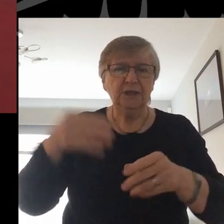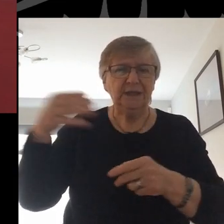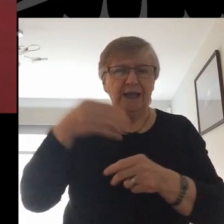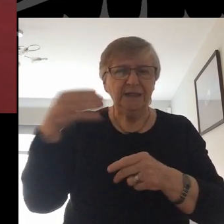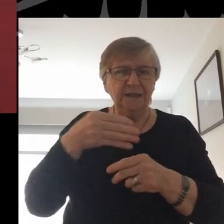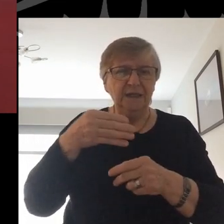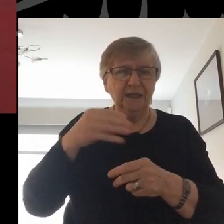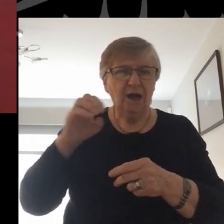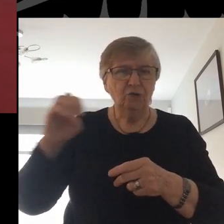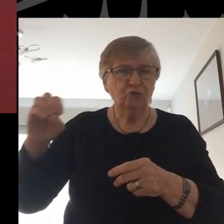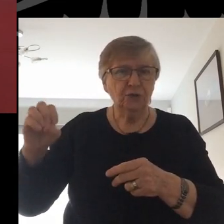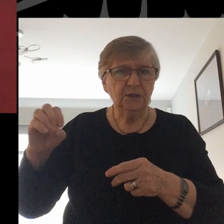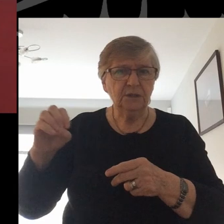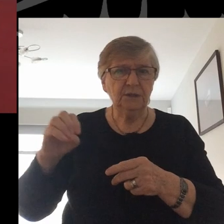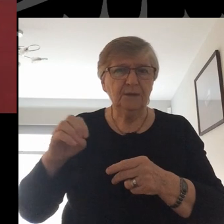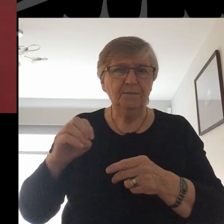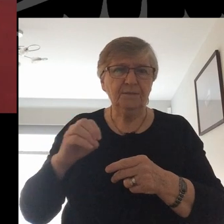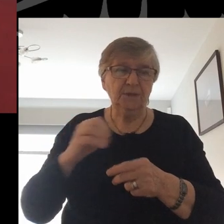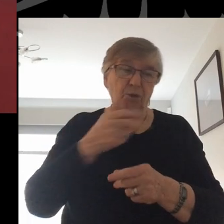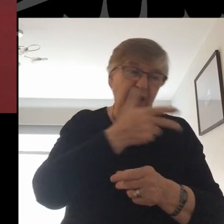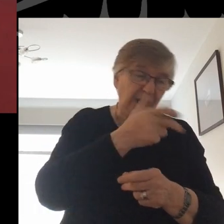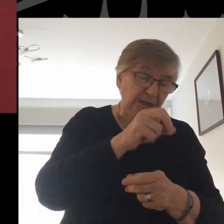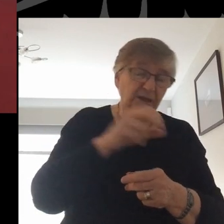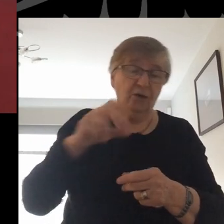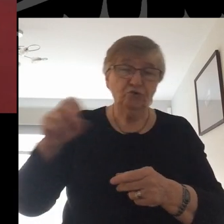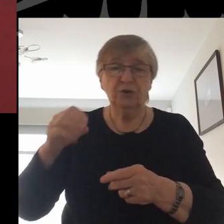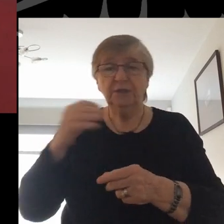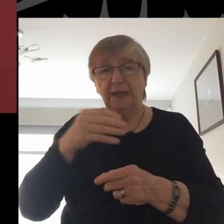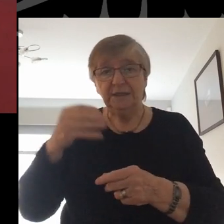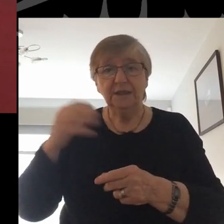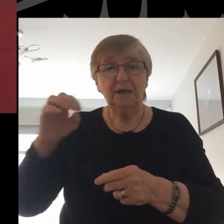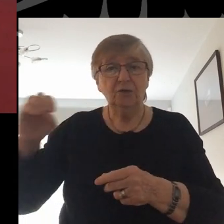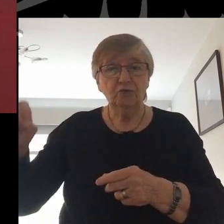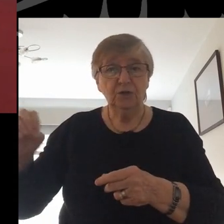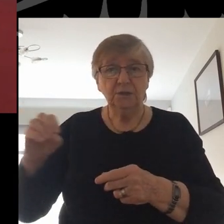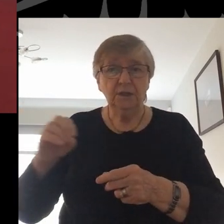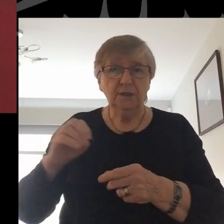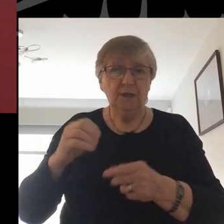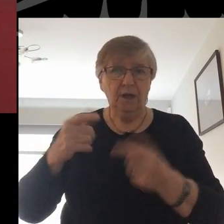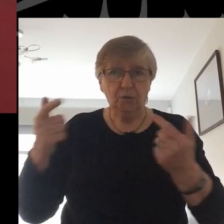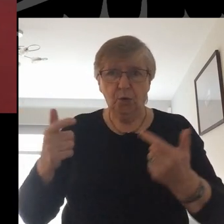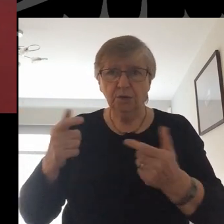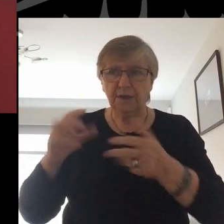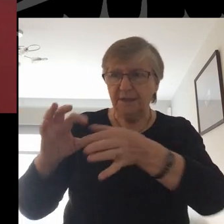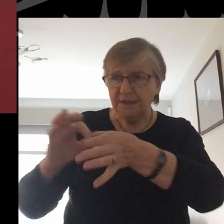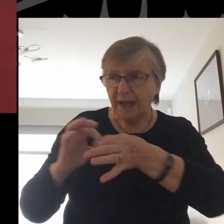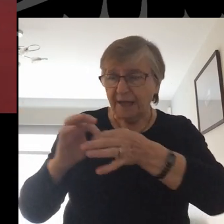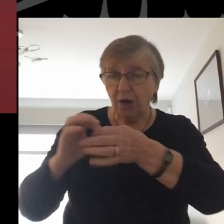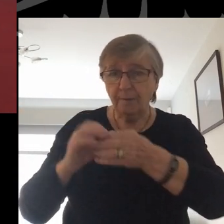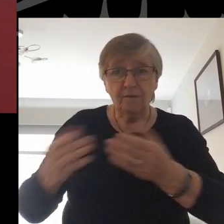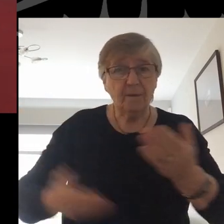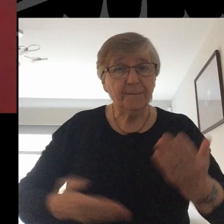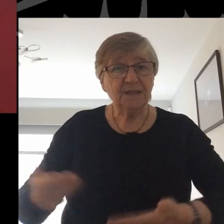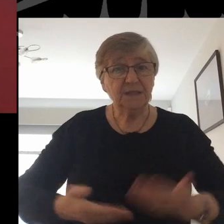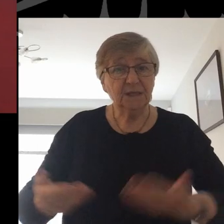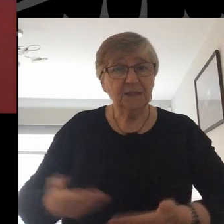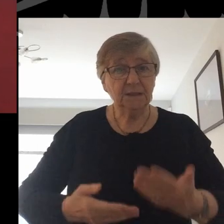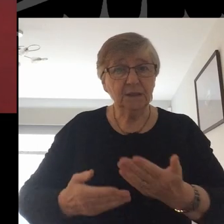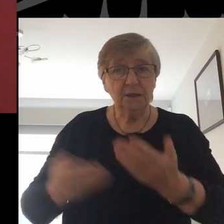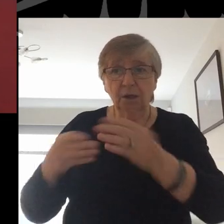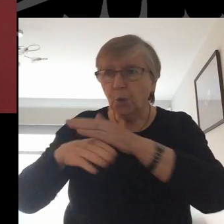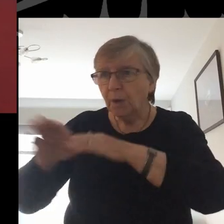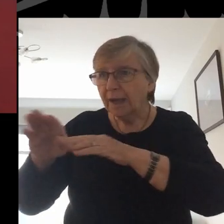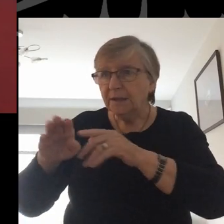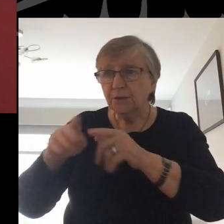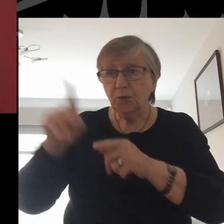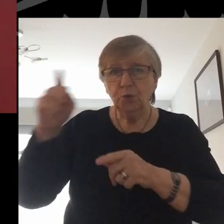19th century in particular, 18th into 19th century, it was quite often the tie-up of business going into different lands, the